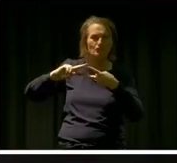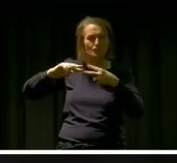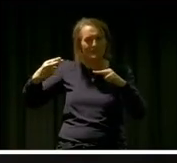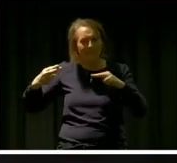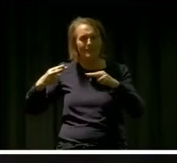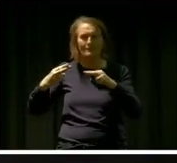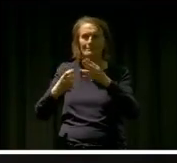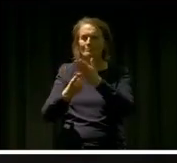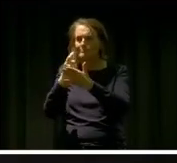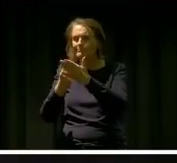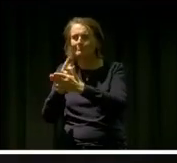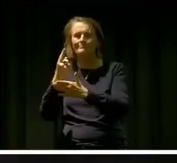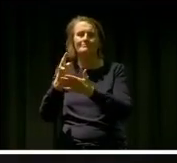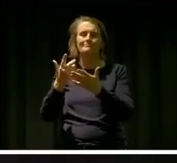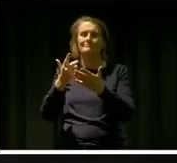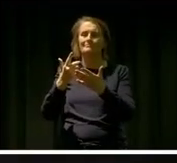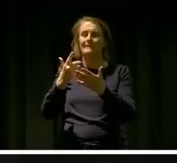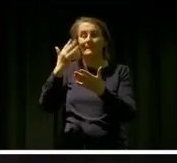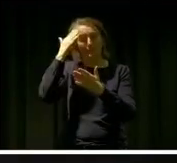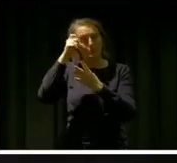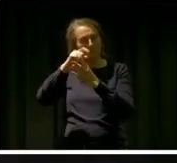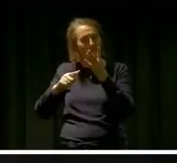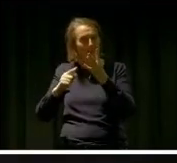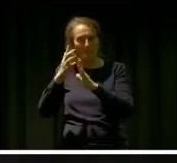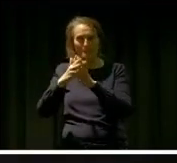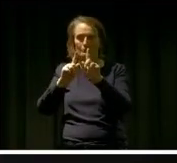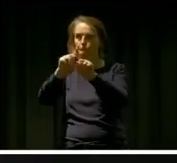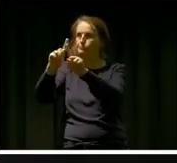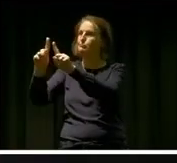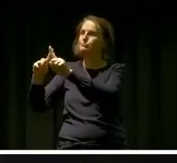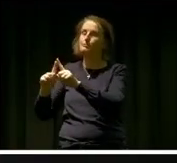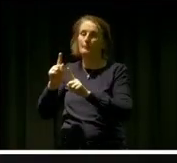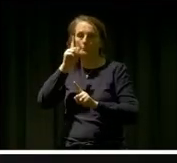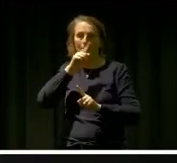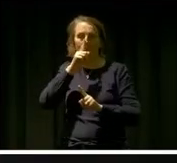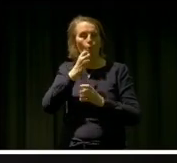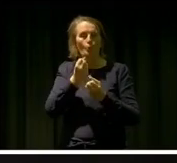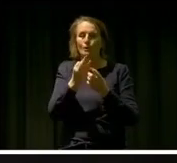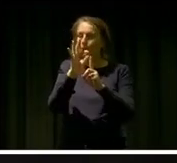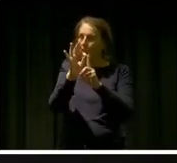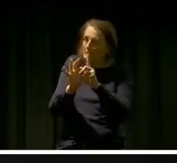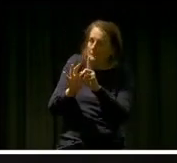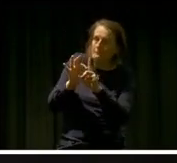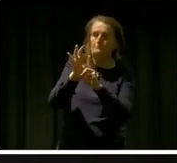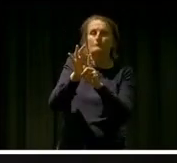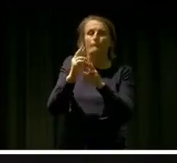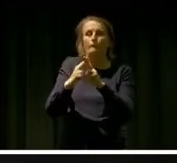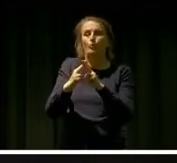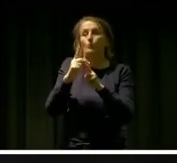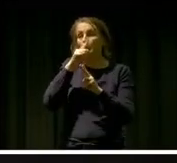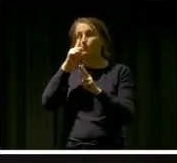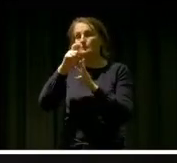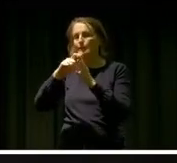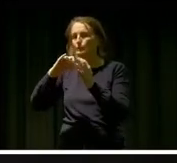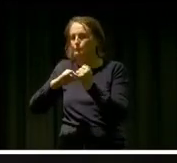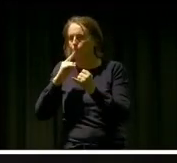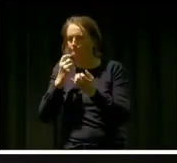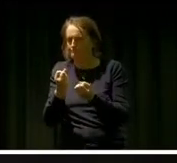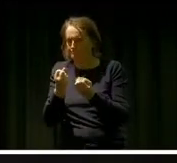under this broad umbrella of intellectual disability. We don't have a specific resource that we are designing for Down